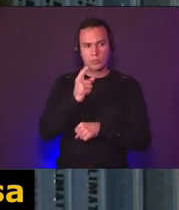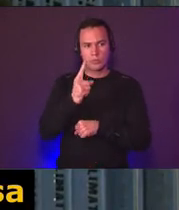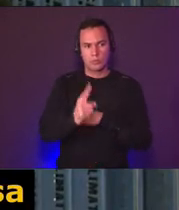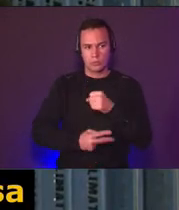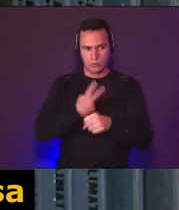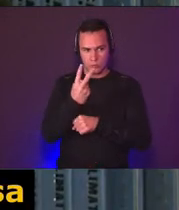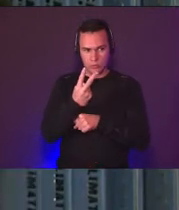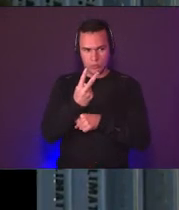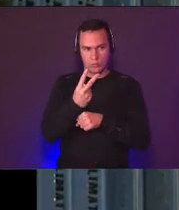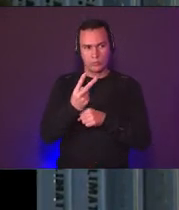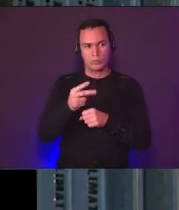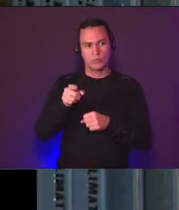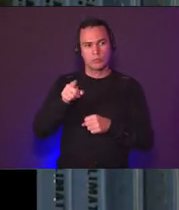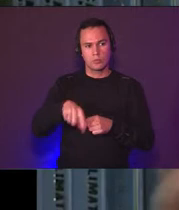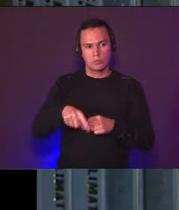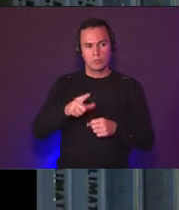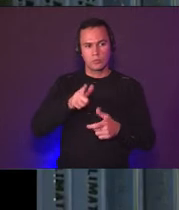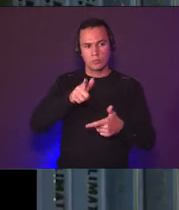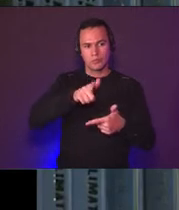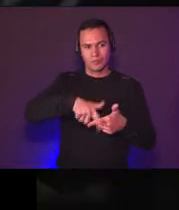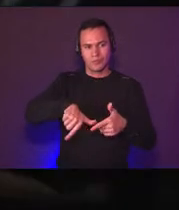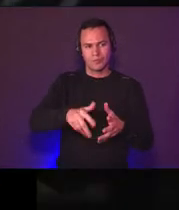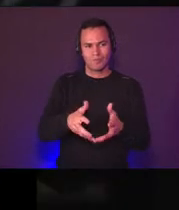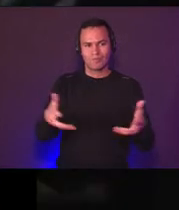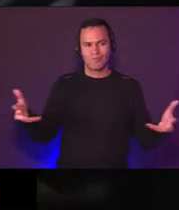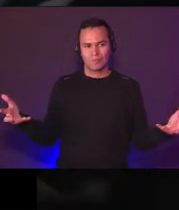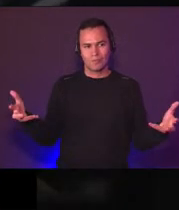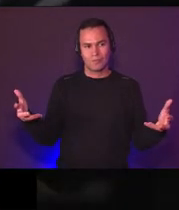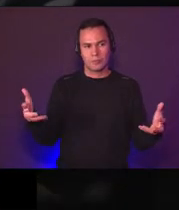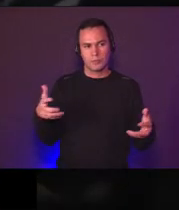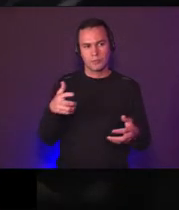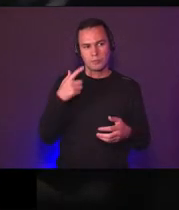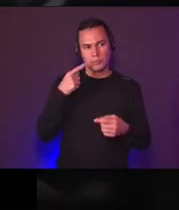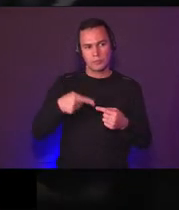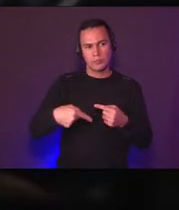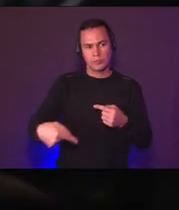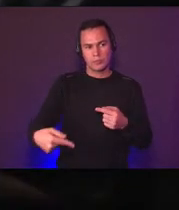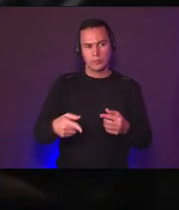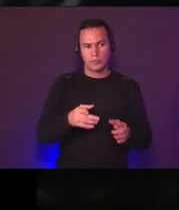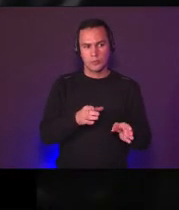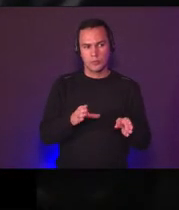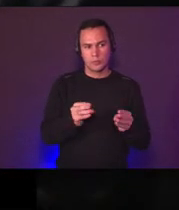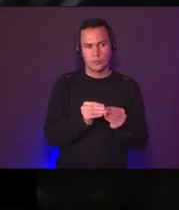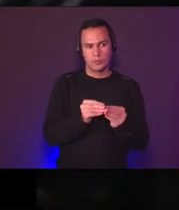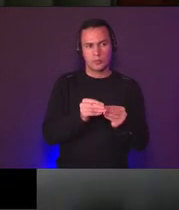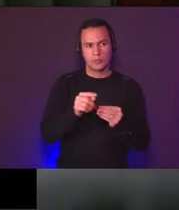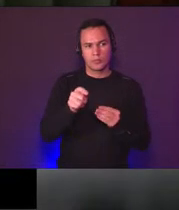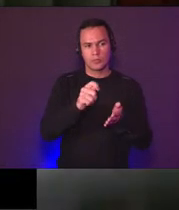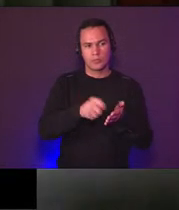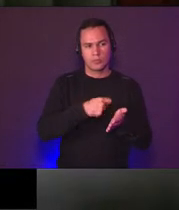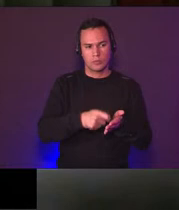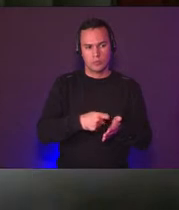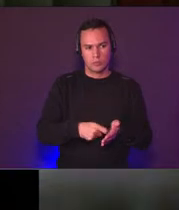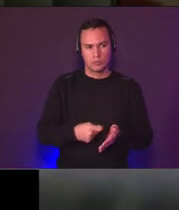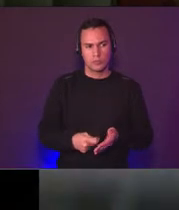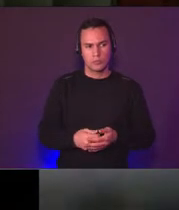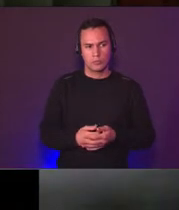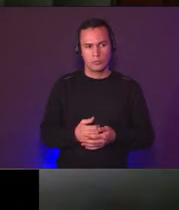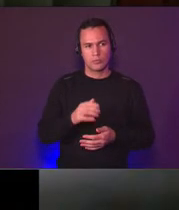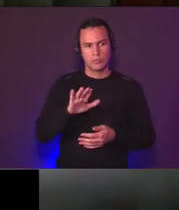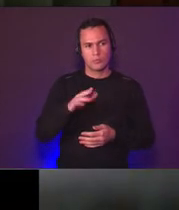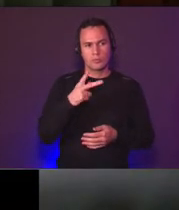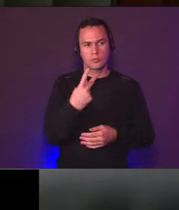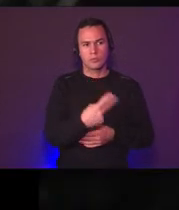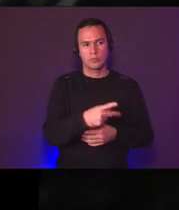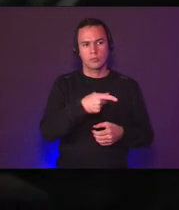same damn thing in 3 weeks. The social science research that was done with the Detroit riots that ends up winning